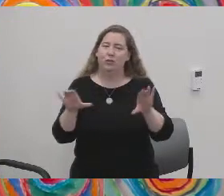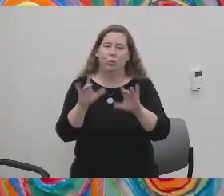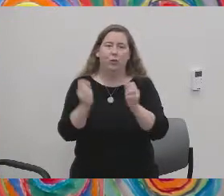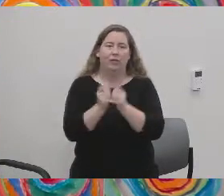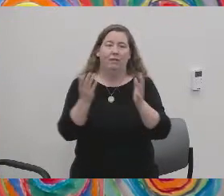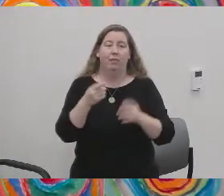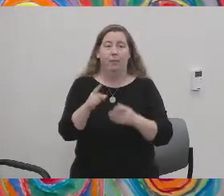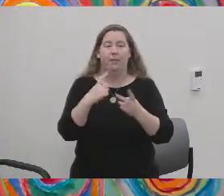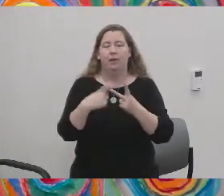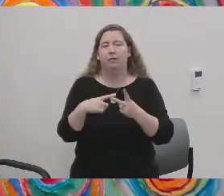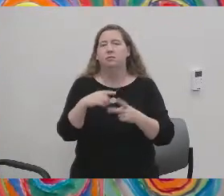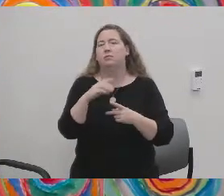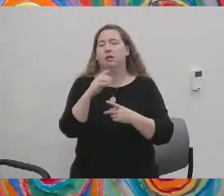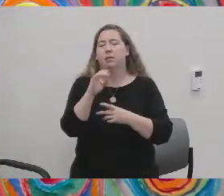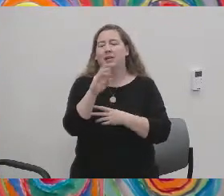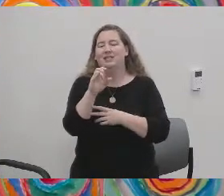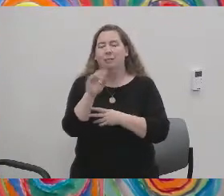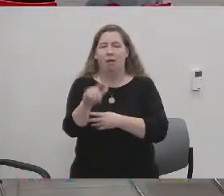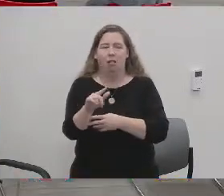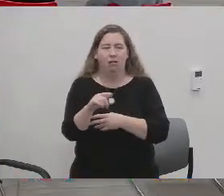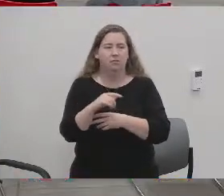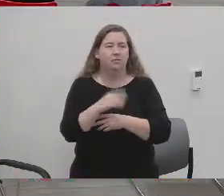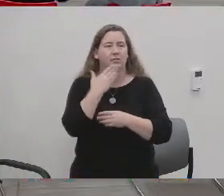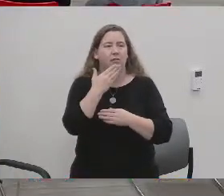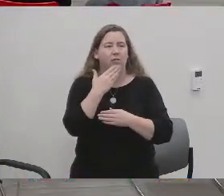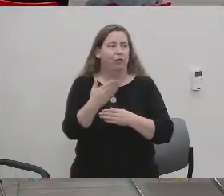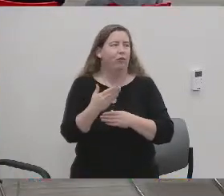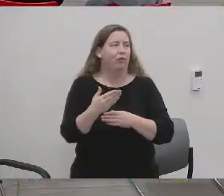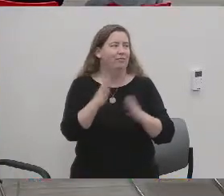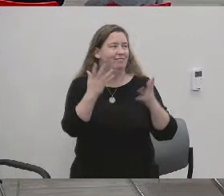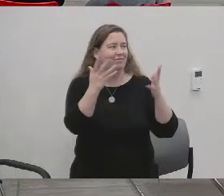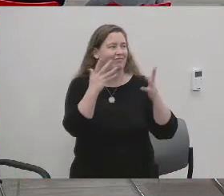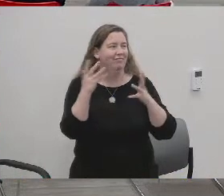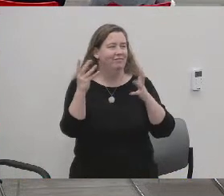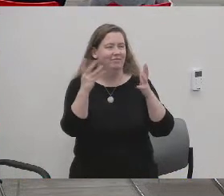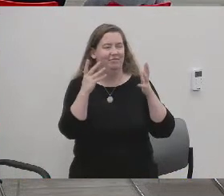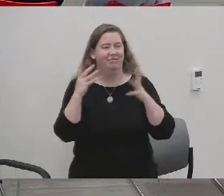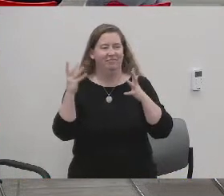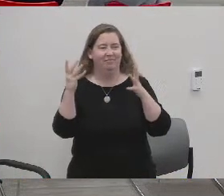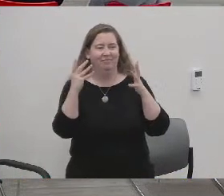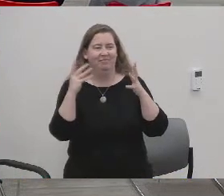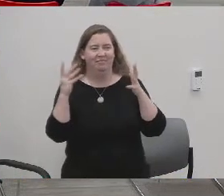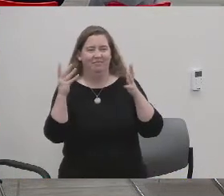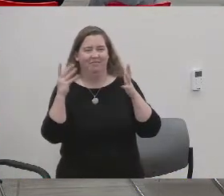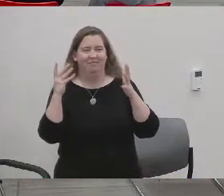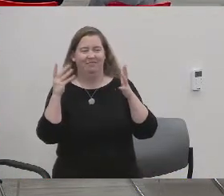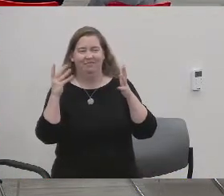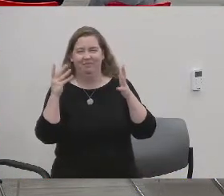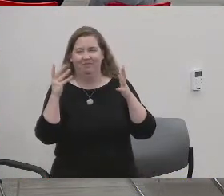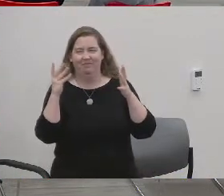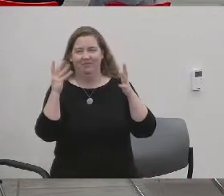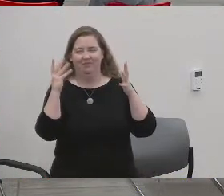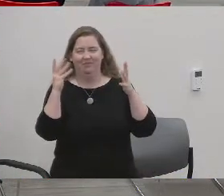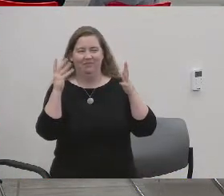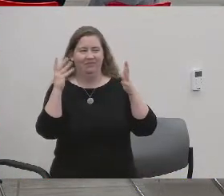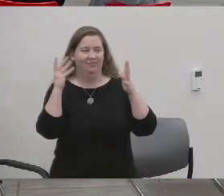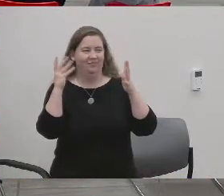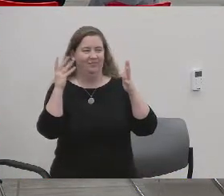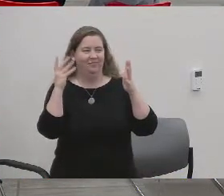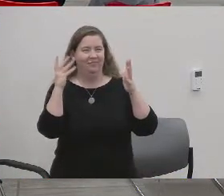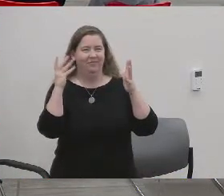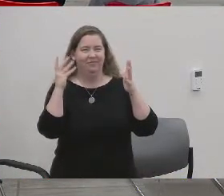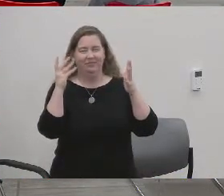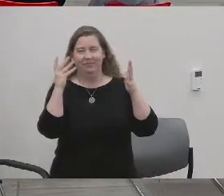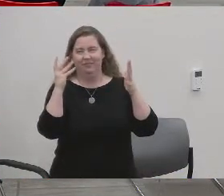their leadership in the program. So thank you so much. And if you would join me just to give them a round of applause and congratulate them on a job well done.